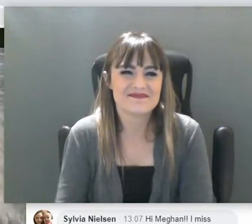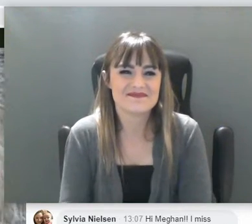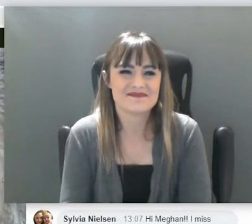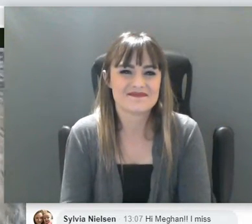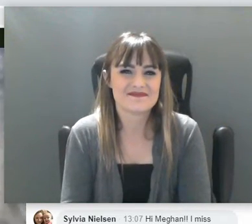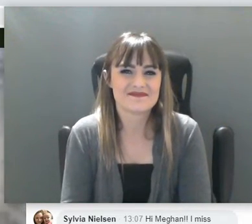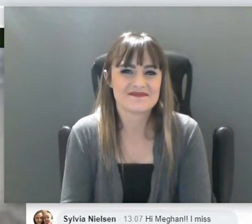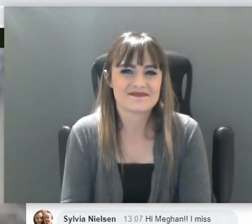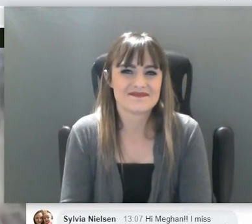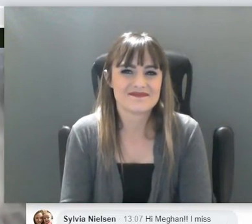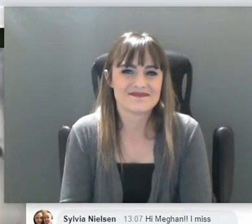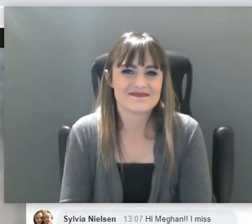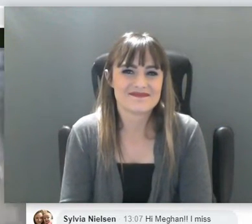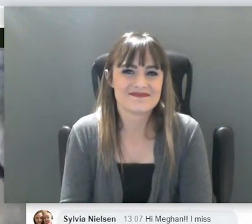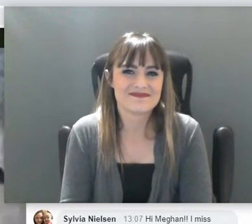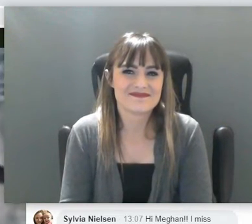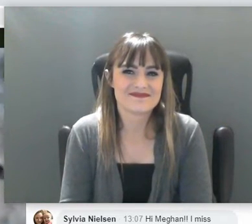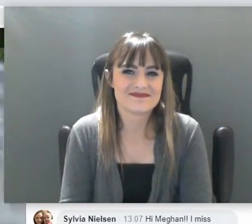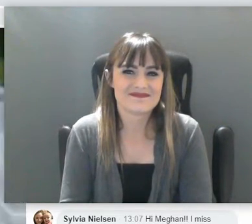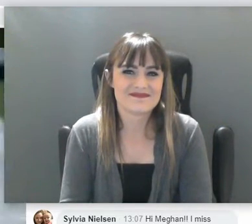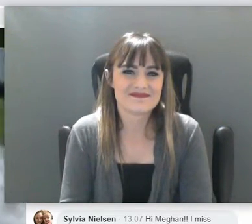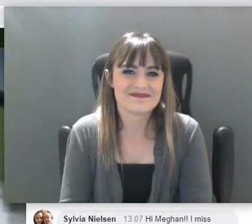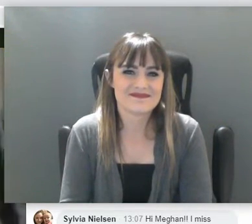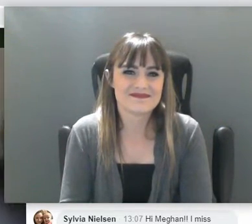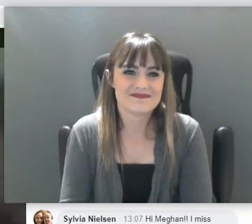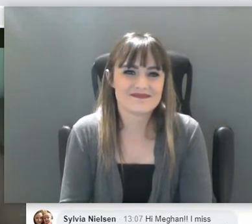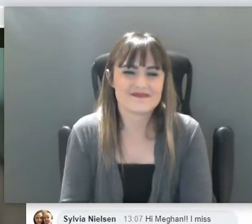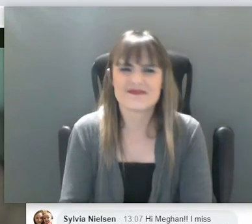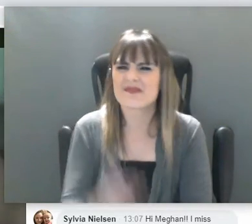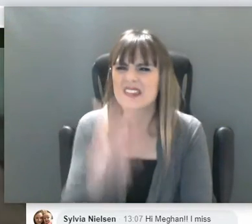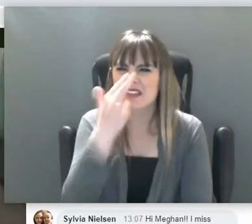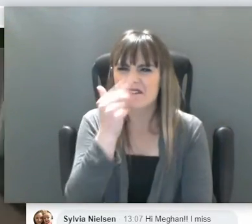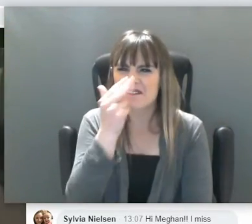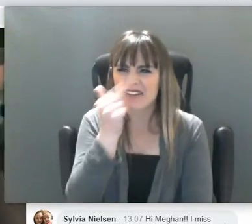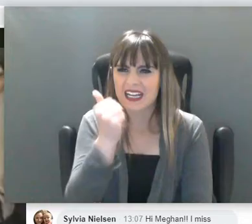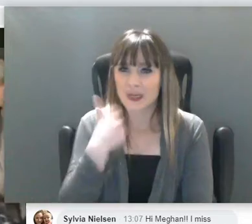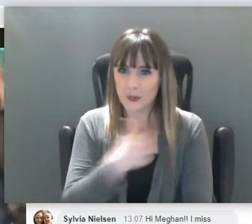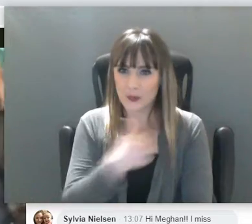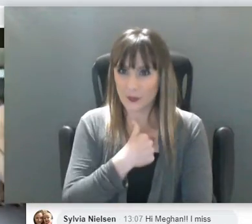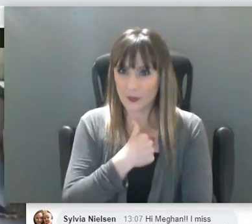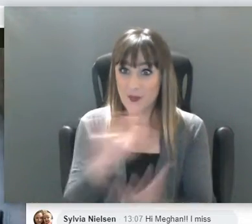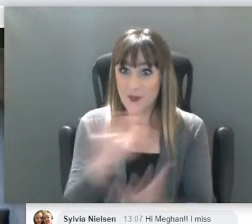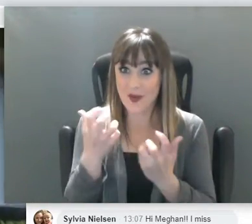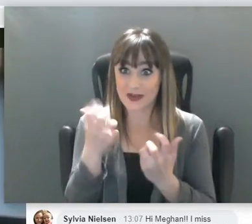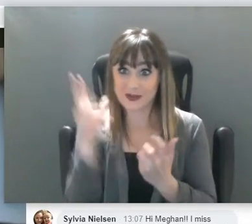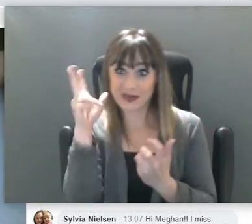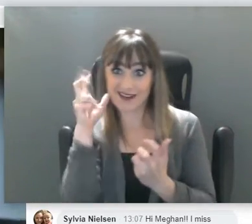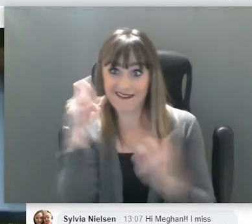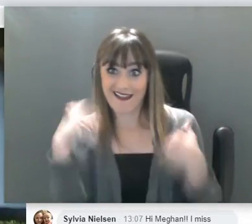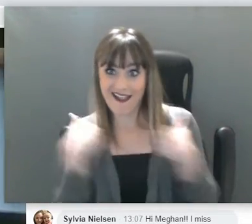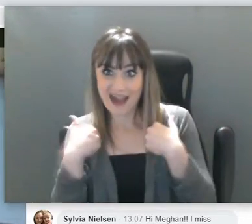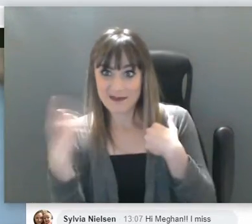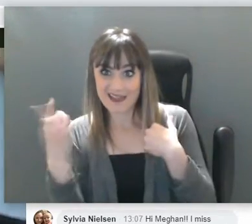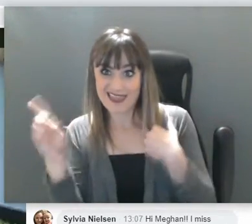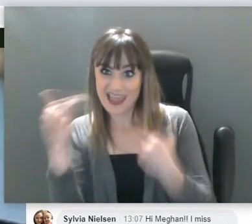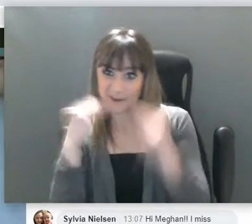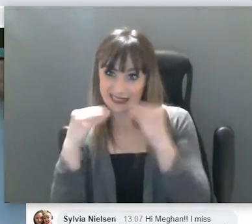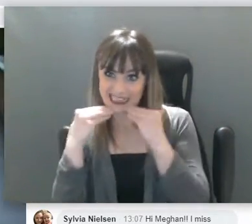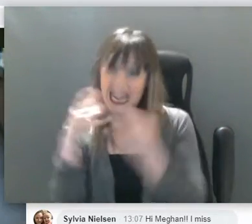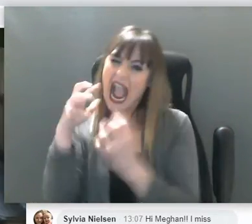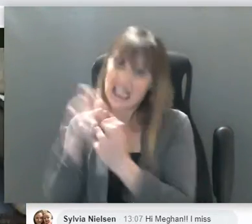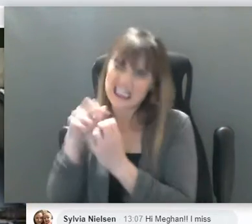her. Can you hear her? It's funny, we like chewing sounds in animals, but not our spouses. Not anybody else. Only animals.